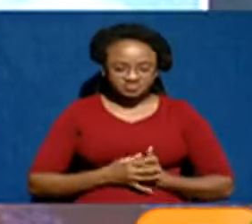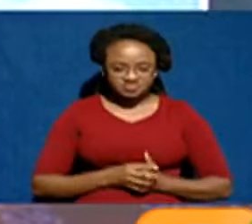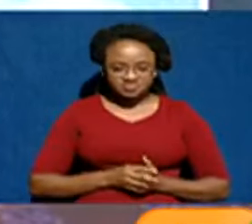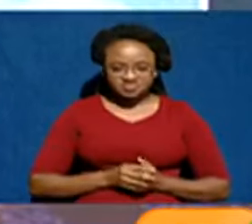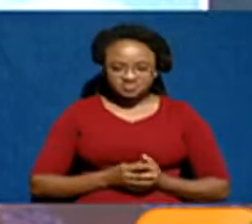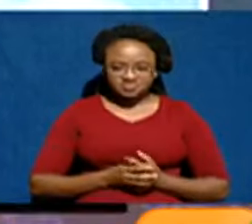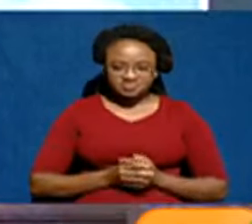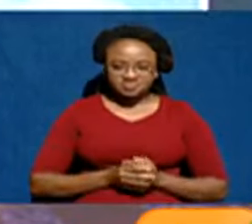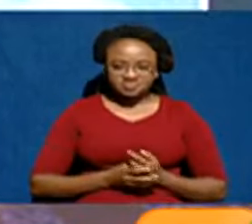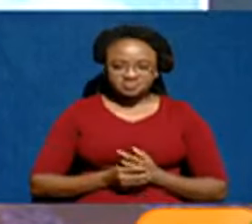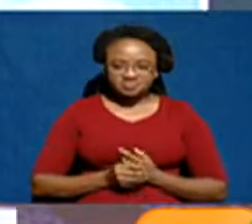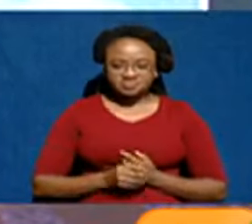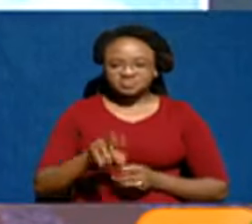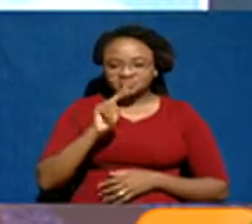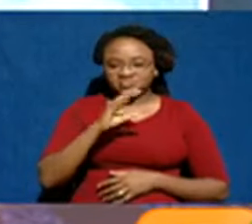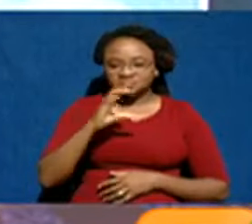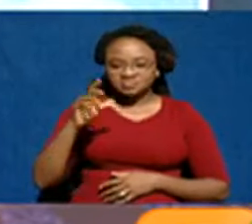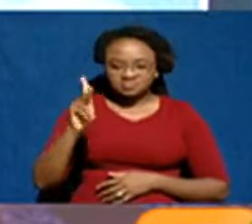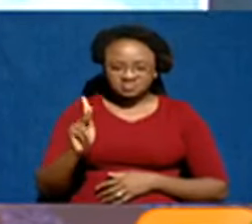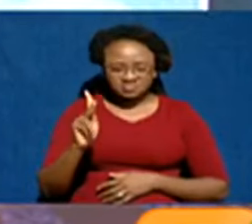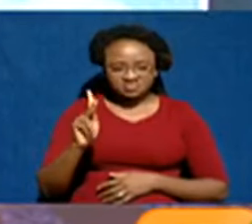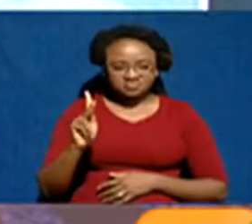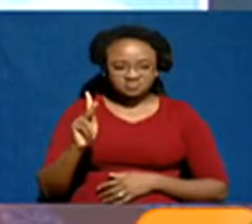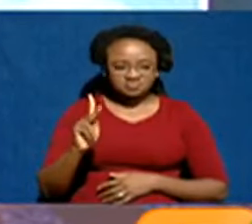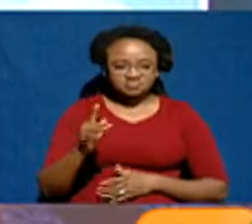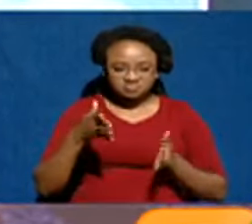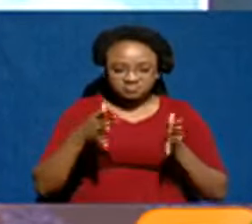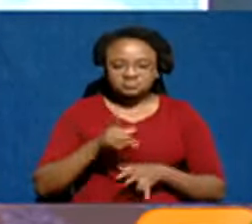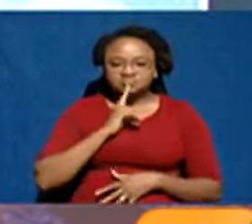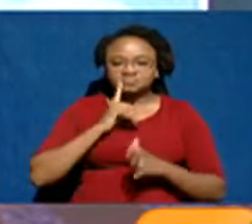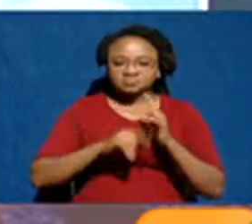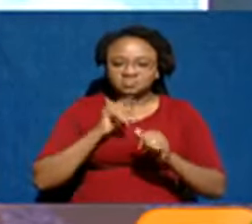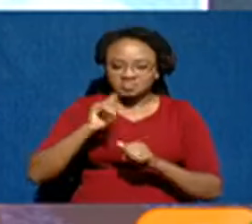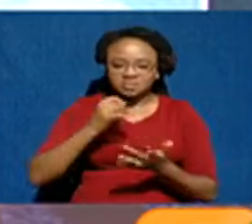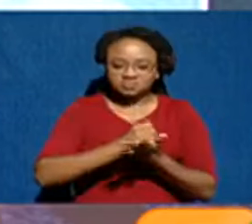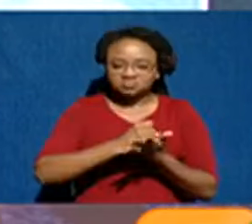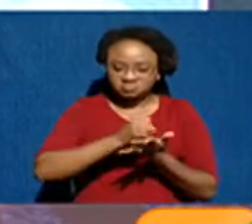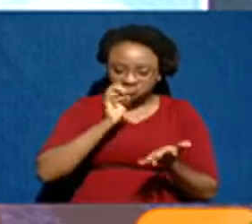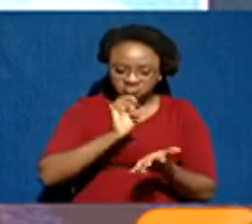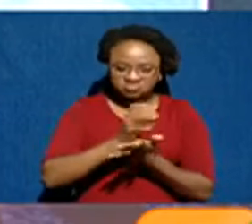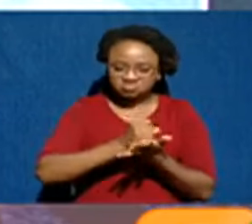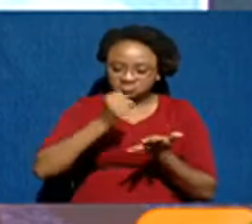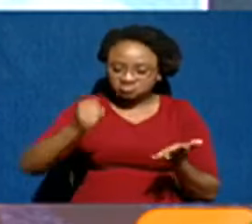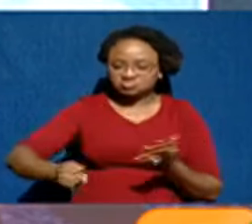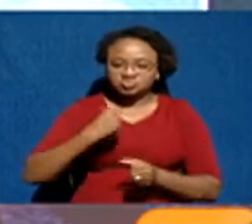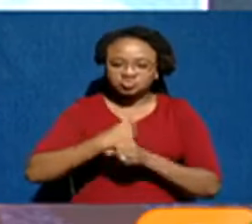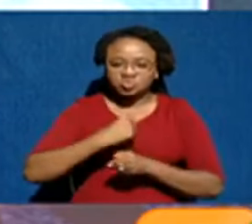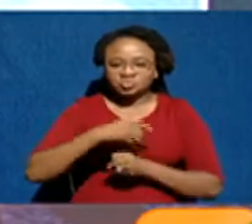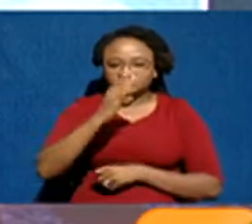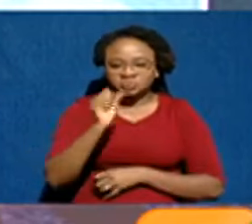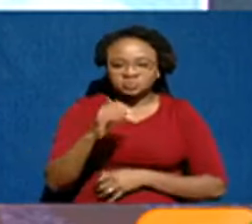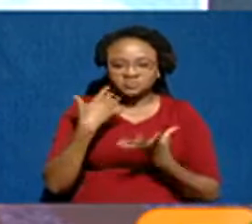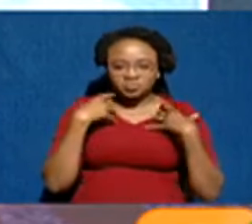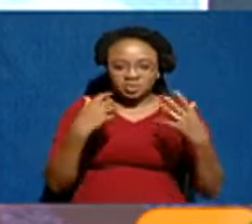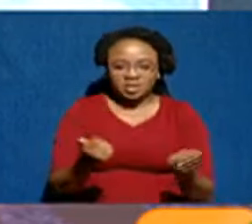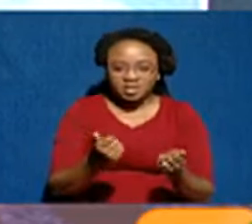Now, the National Council of Churches of Kenya, the NCCK, is now calling for the resignation of Health Cabinet Secretary Susan